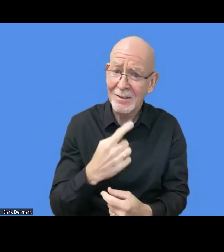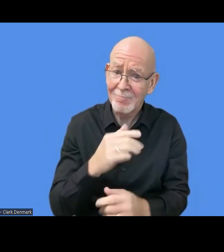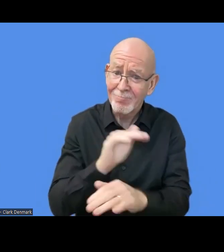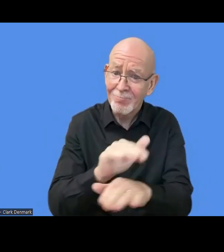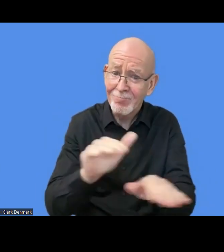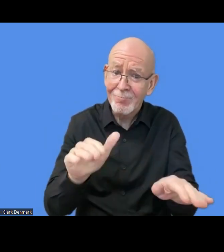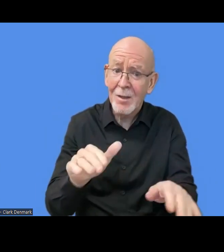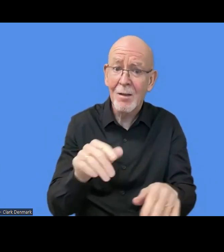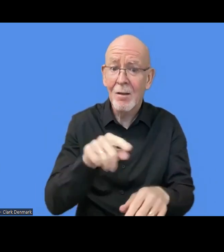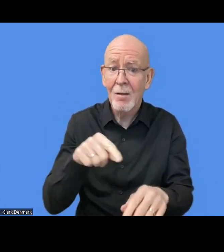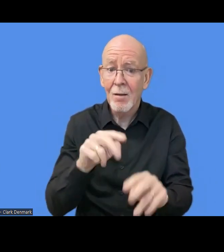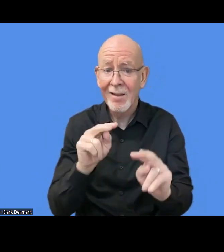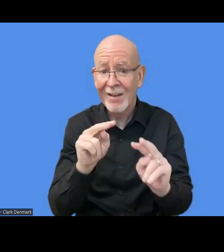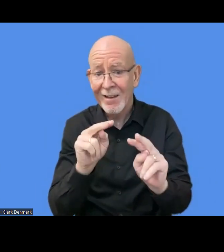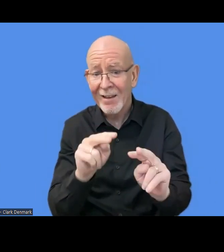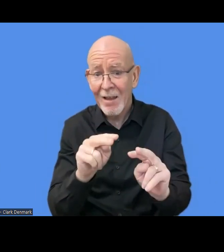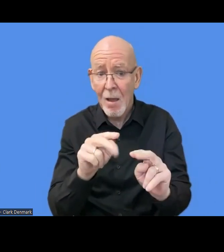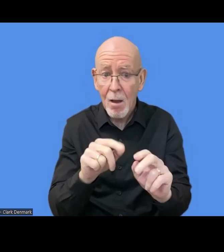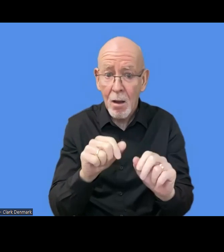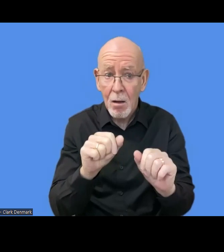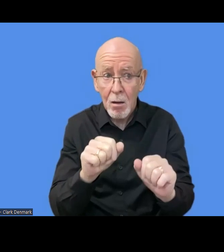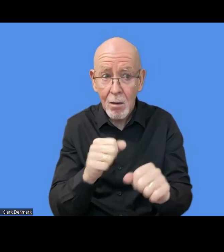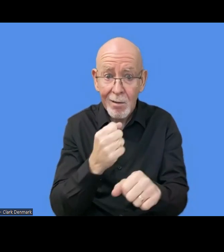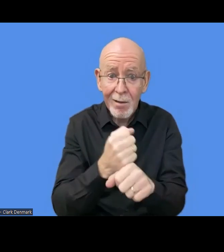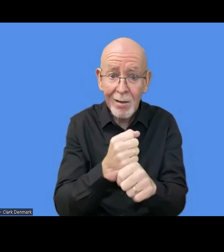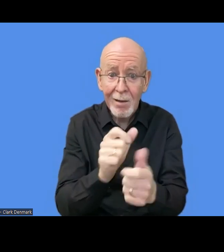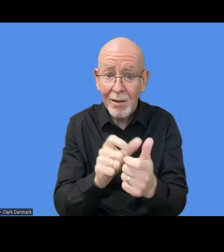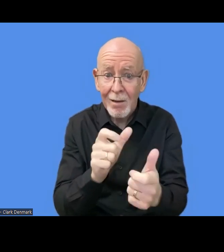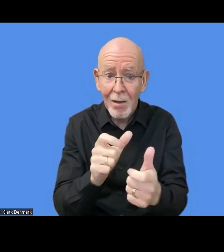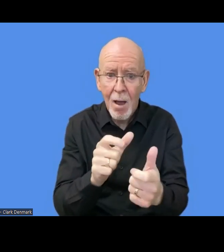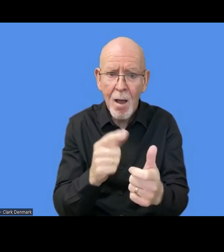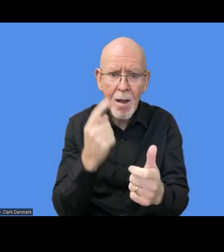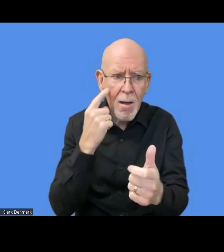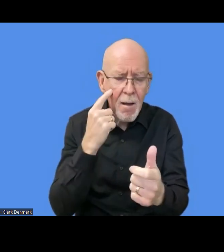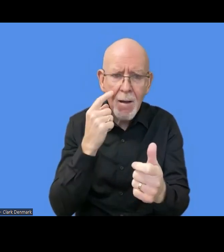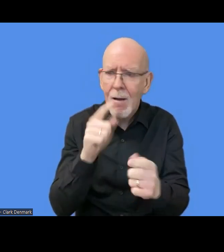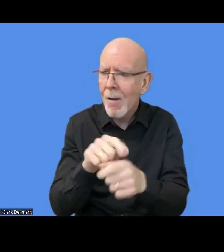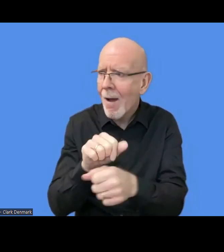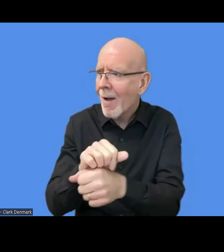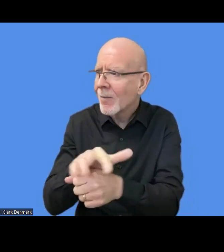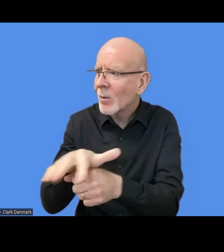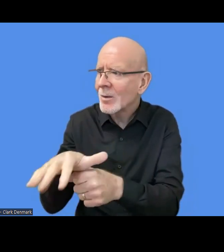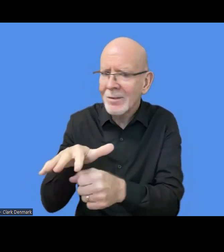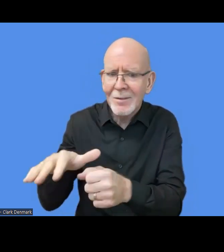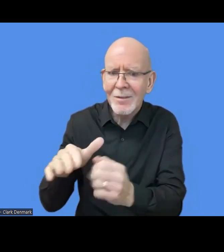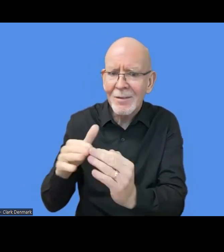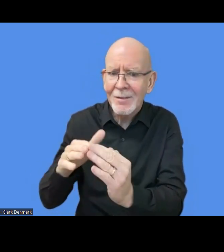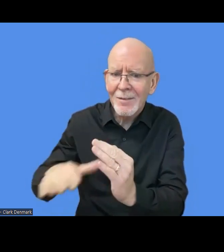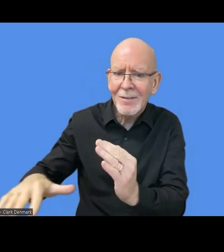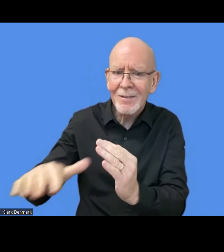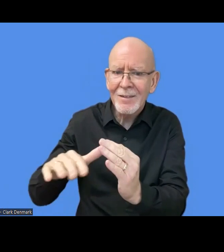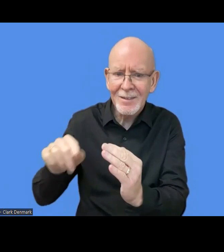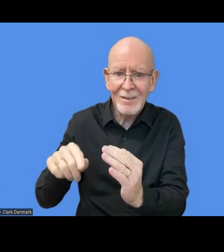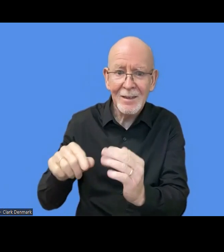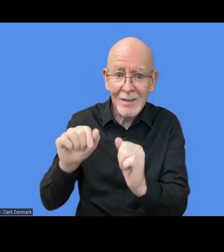as you're watching the awards ceremony next March in Vienna, and to go, well, if that worked for that group of companies